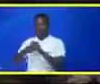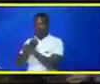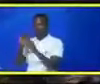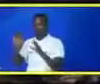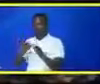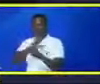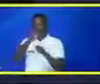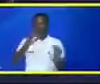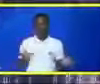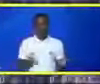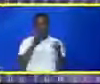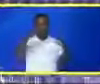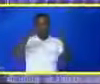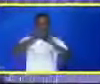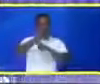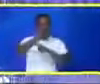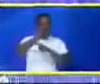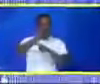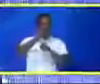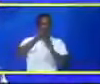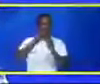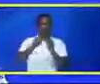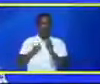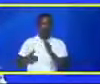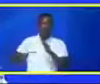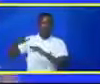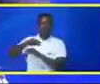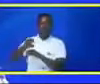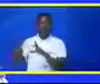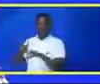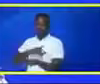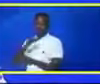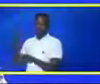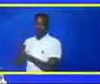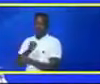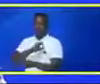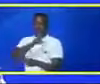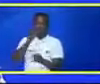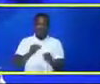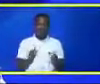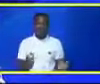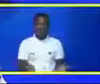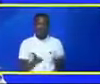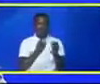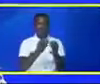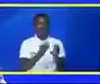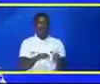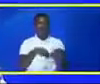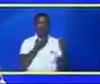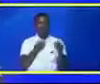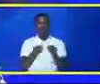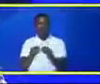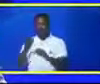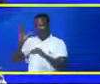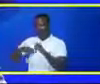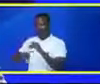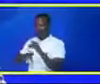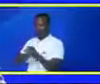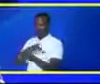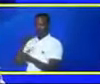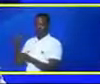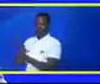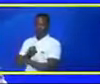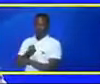prophecy above soul winning. Never exalt giving above soul winning. In order